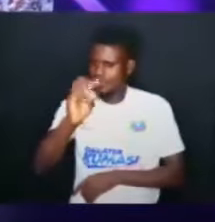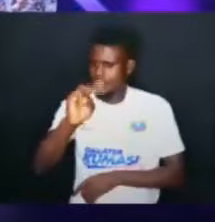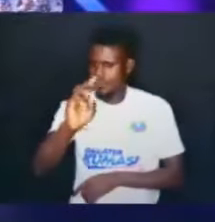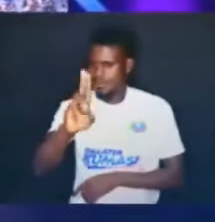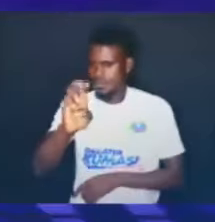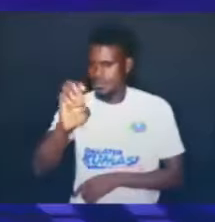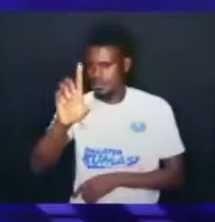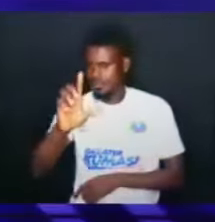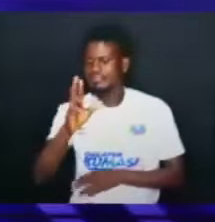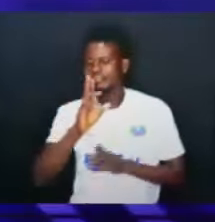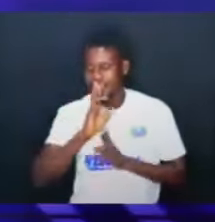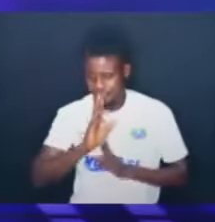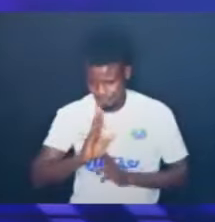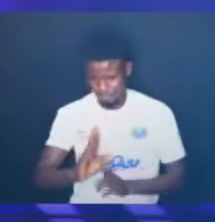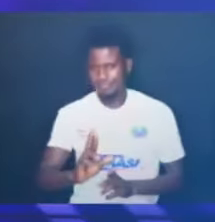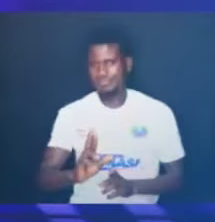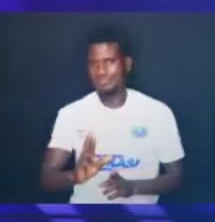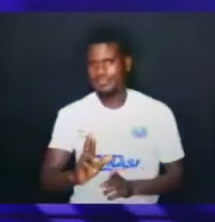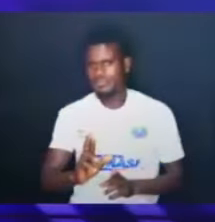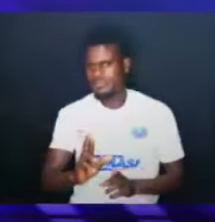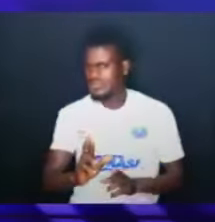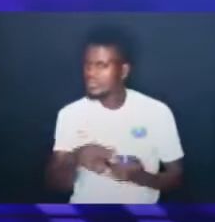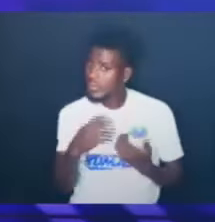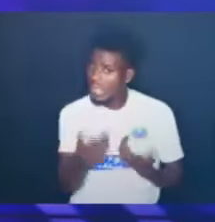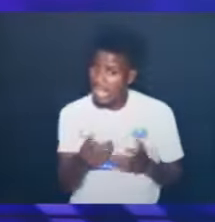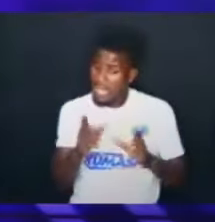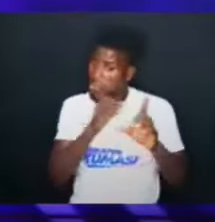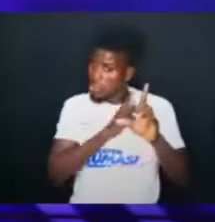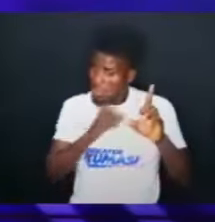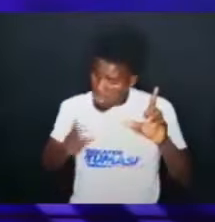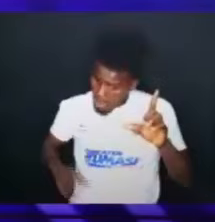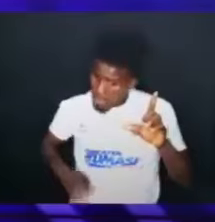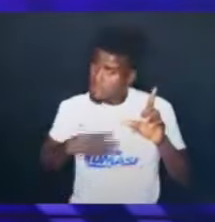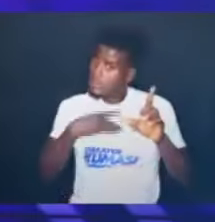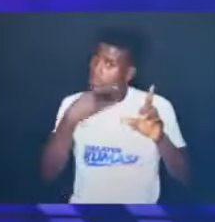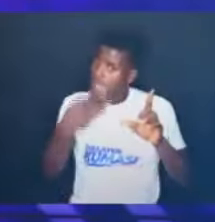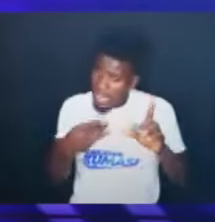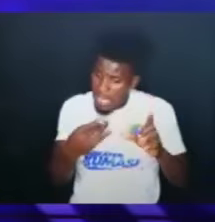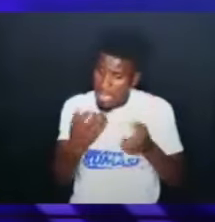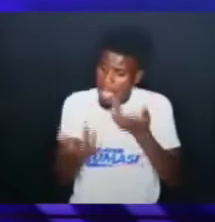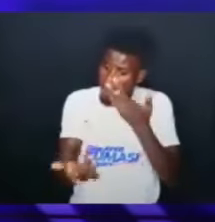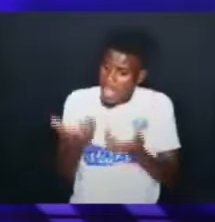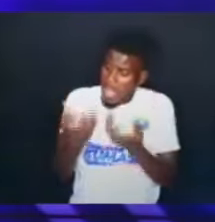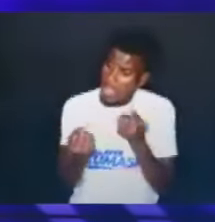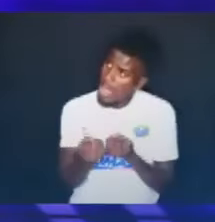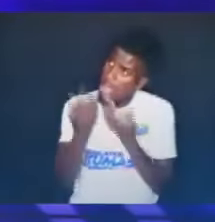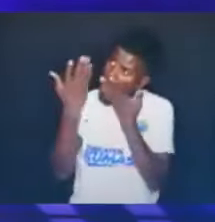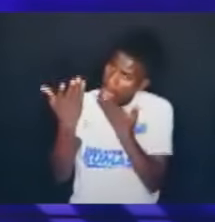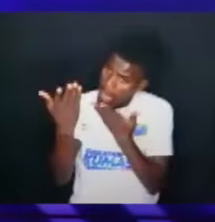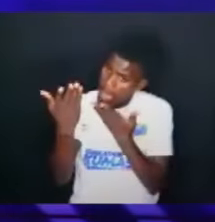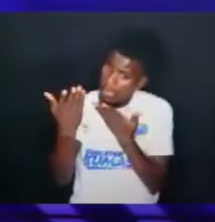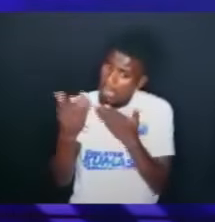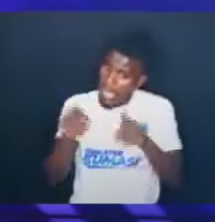replied, verse 22, "Does the Lord delight in burnt offerings and sacrifice as much as in